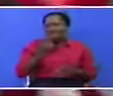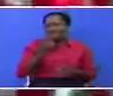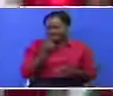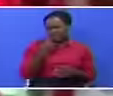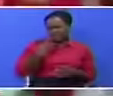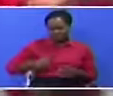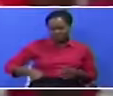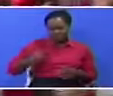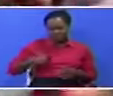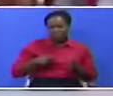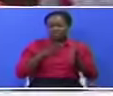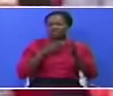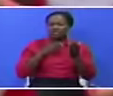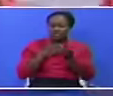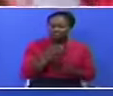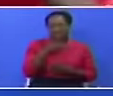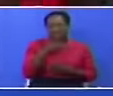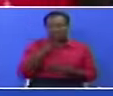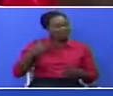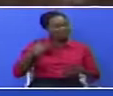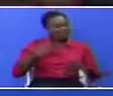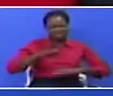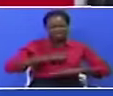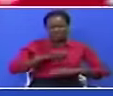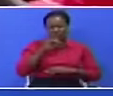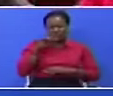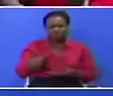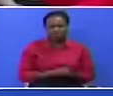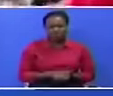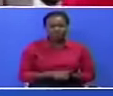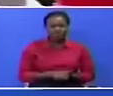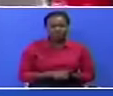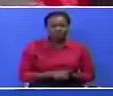of expressing discontent over runaway graft.